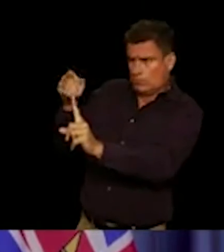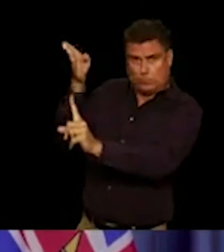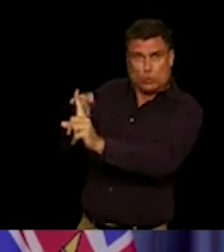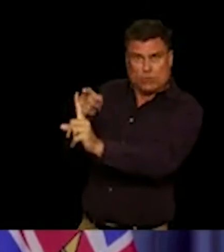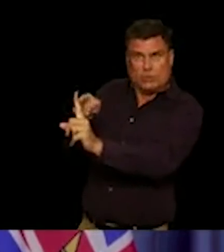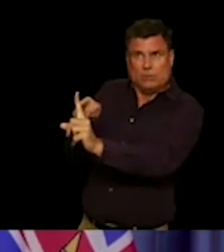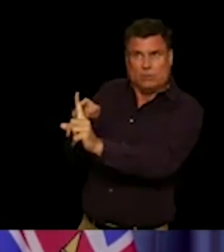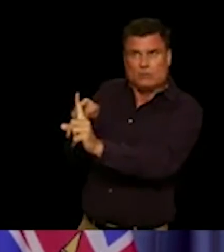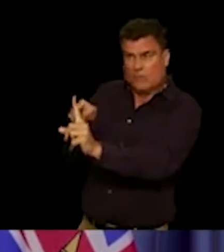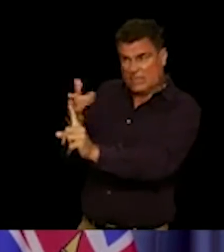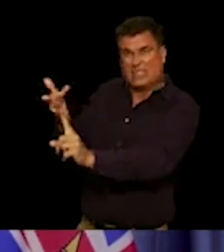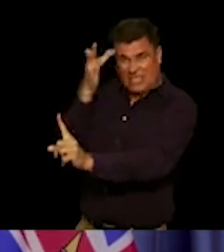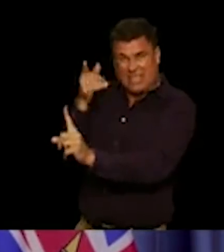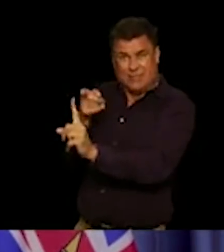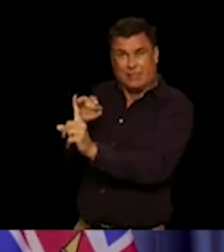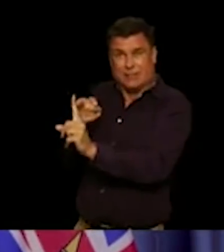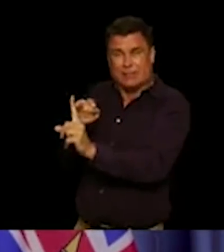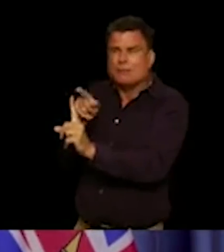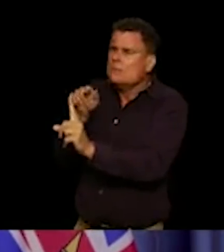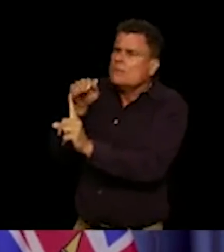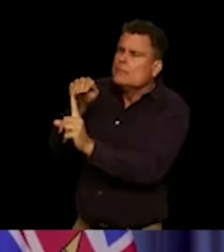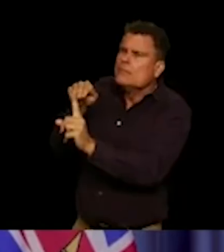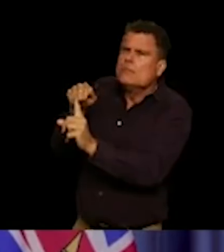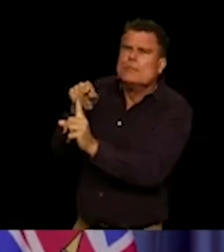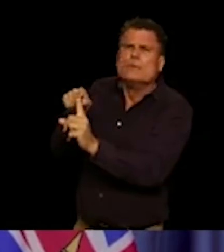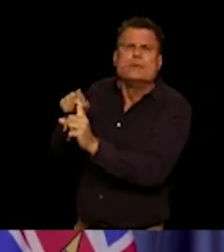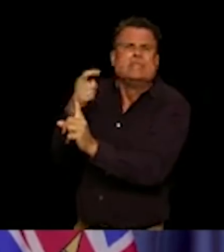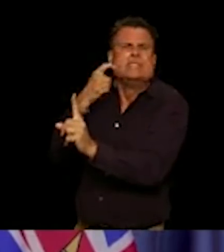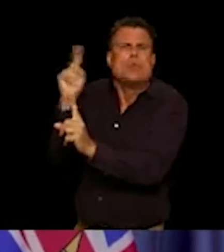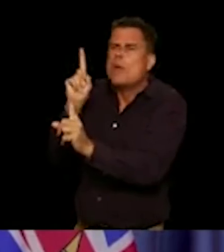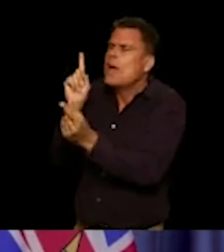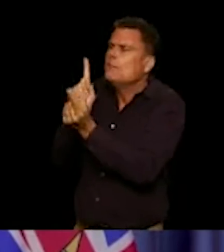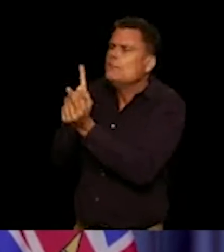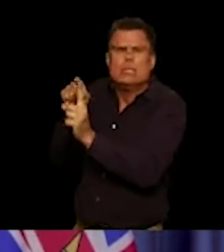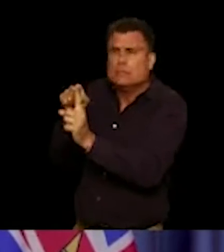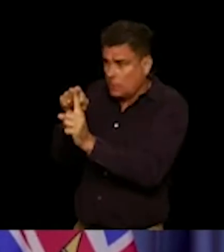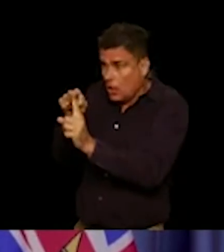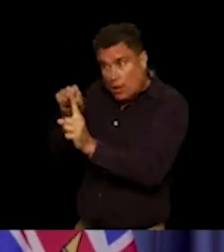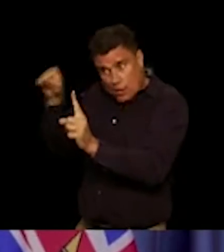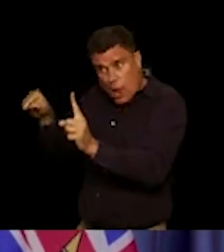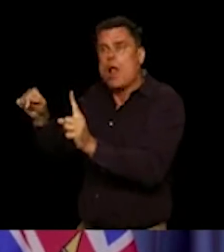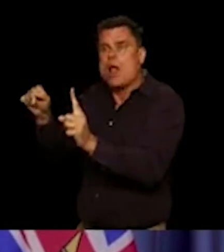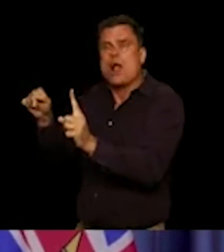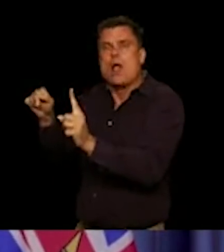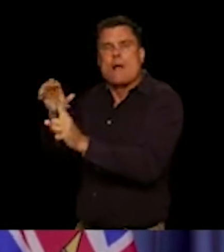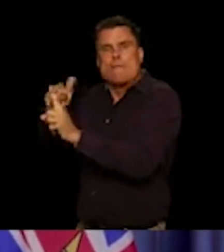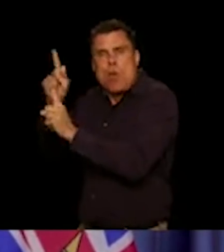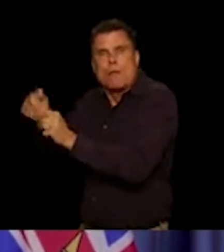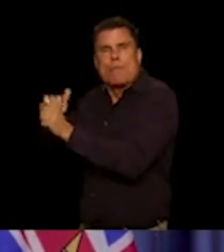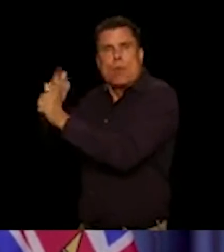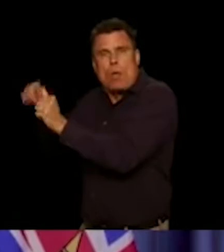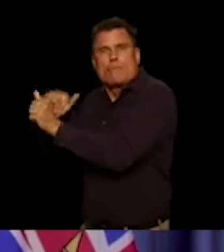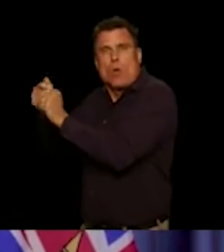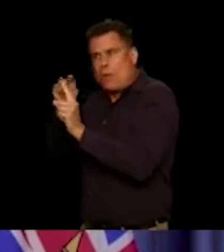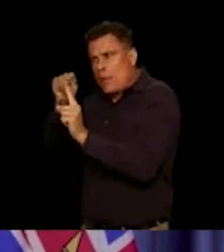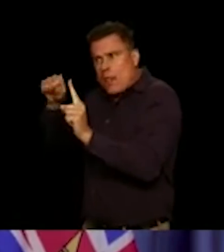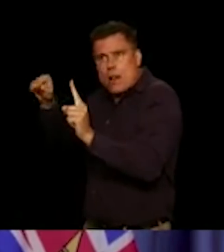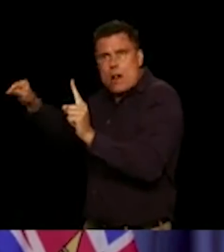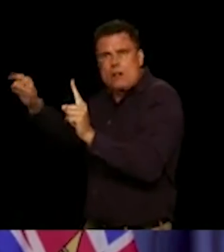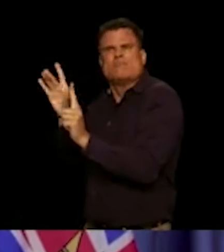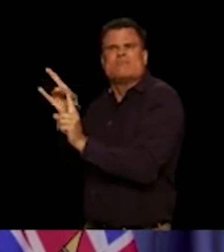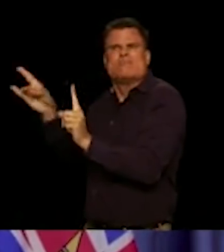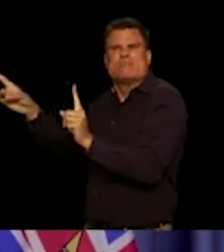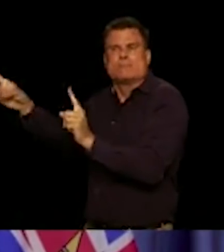that we know all of the people they've come in contact with when they could have been infectious. Although we do support the federal government's